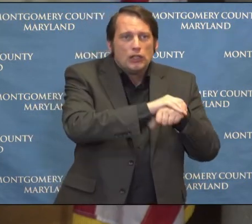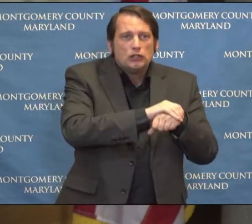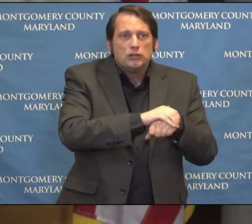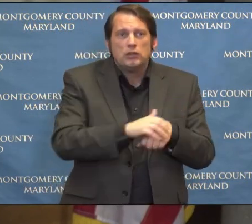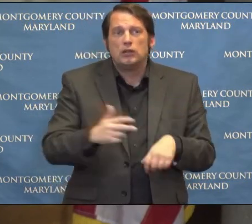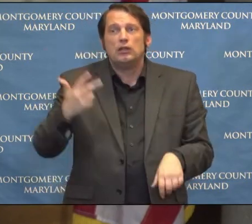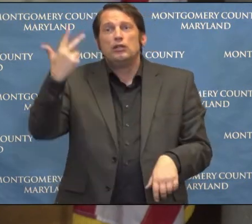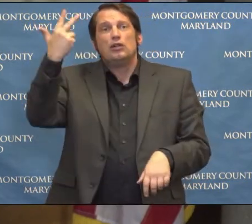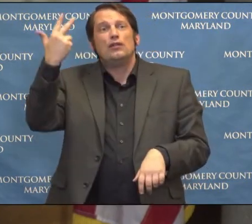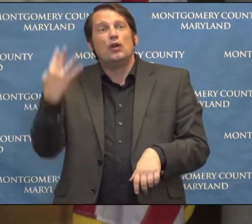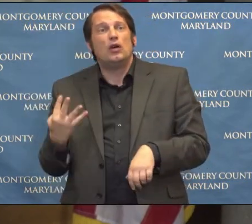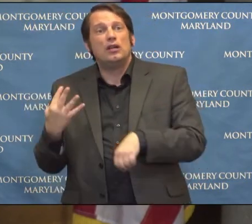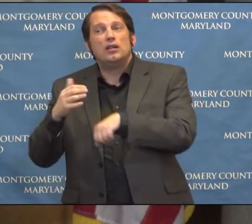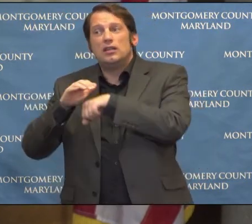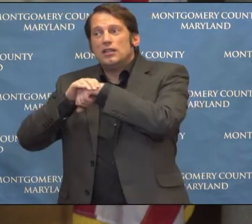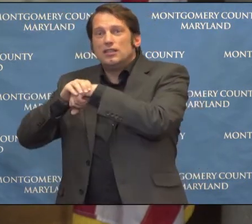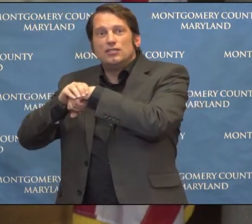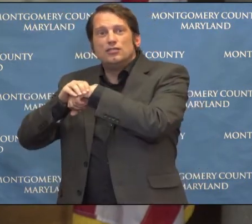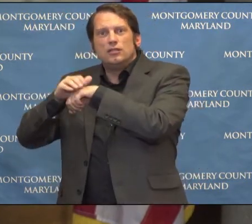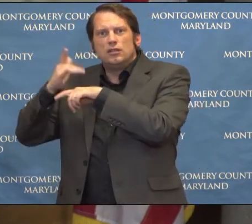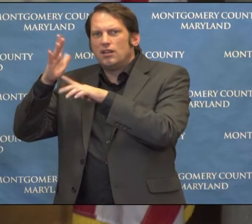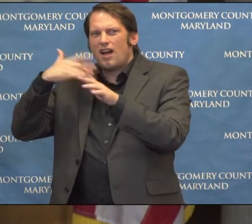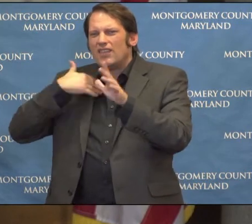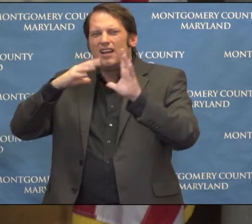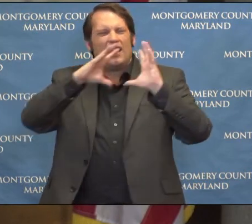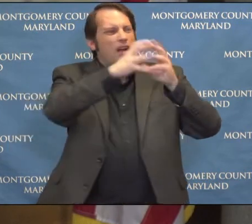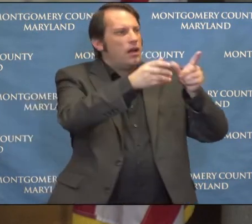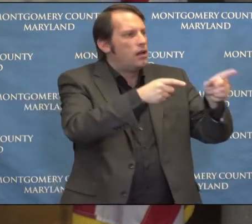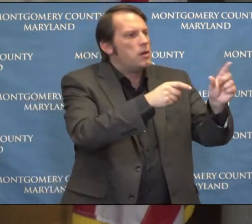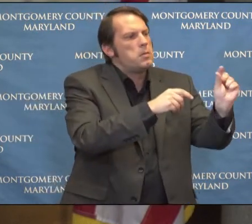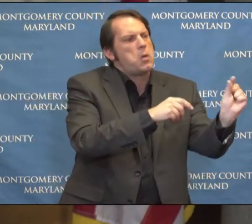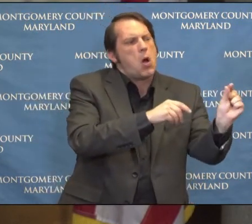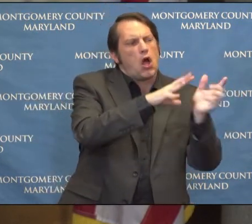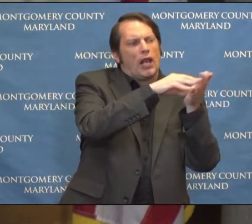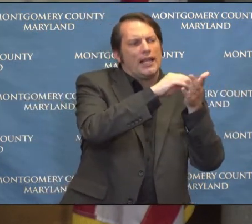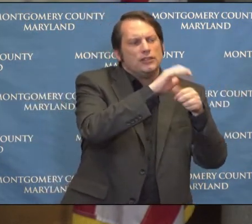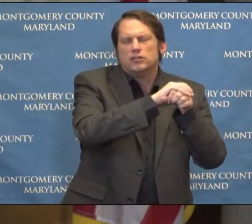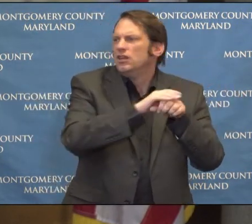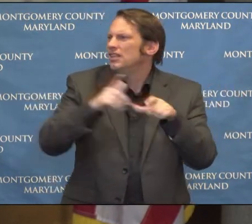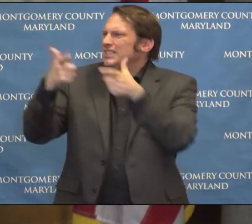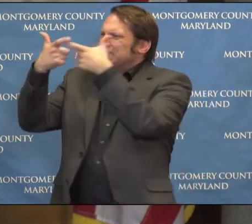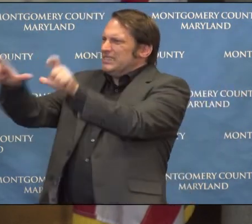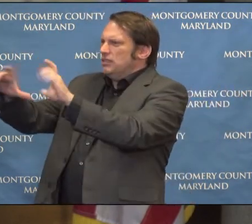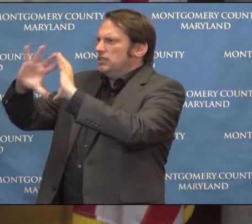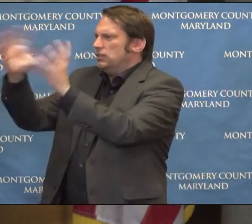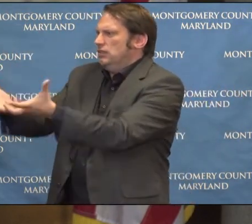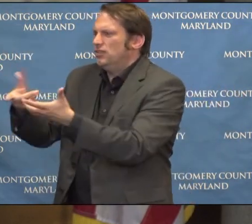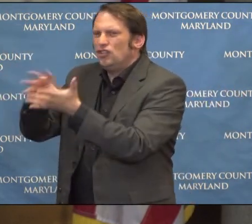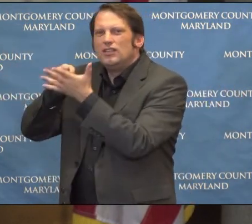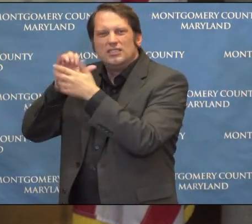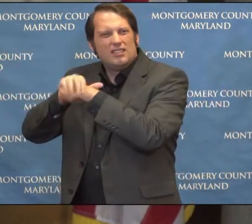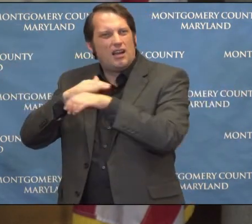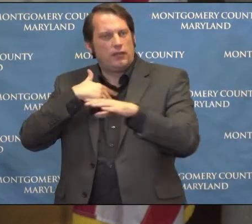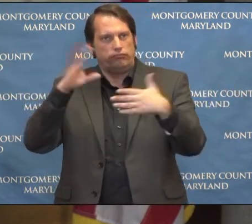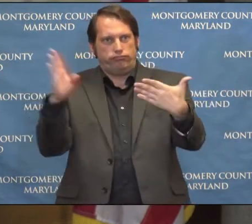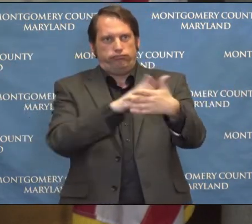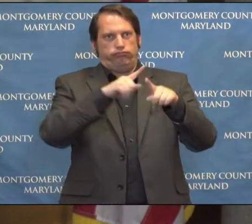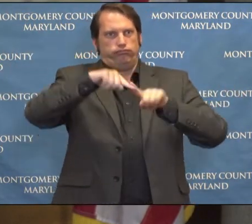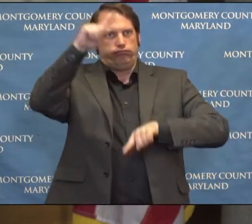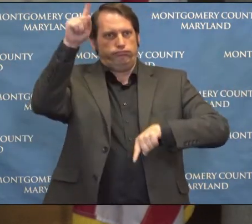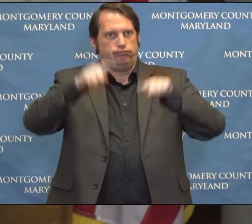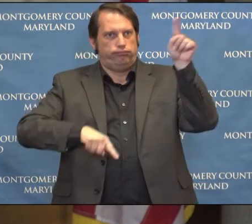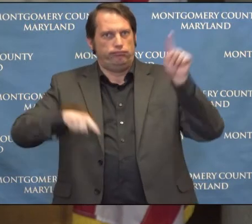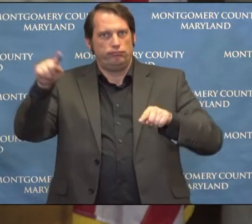construct something that meets the needs of all of those students and families is no small task, and we're going to do it. So good news on the waiver